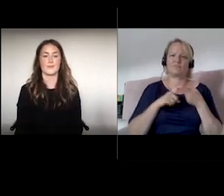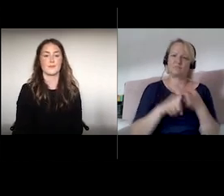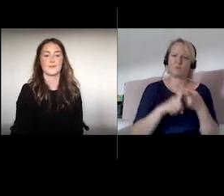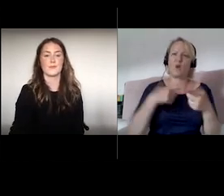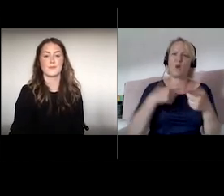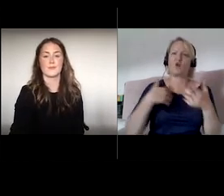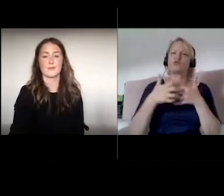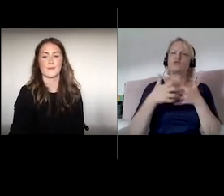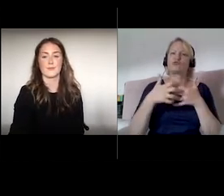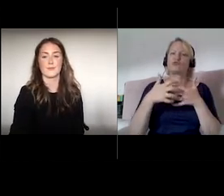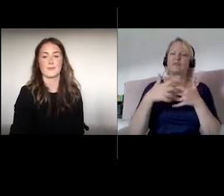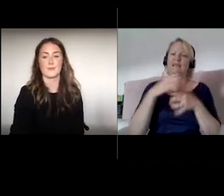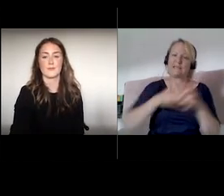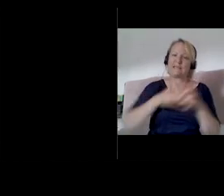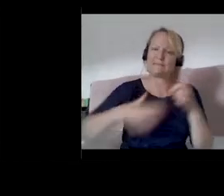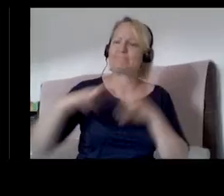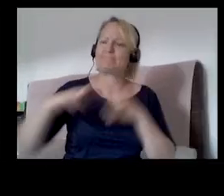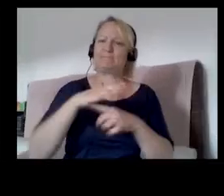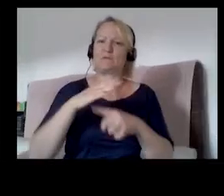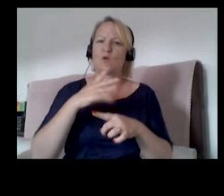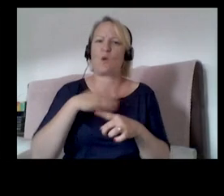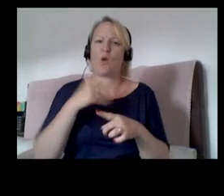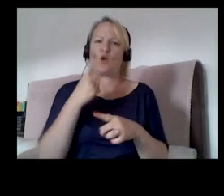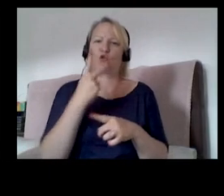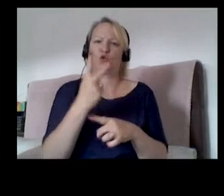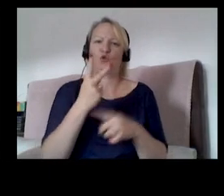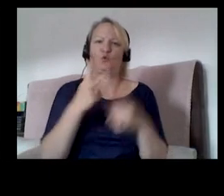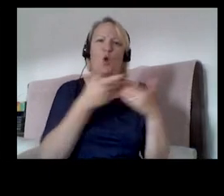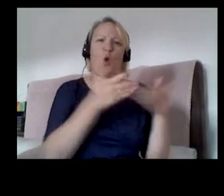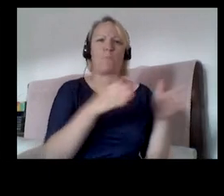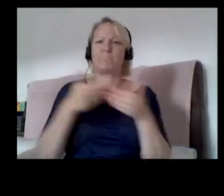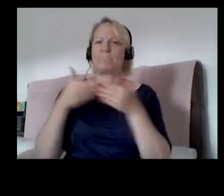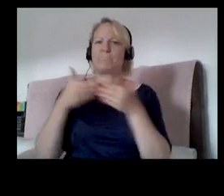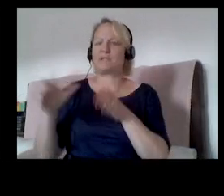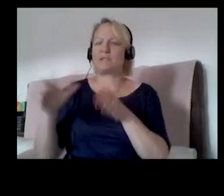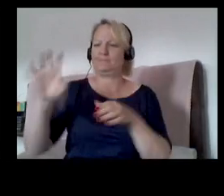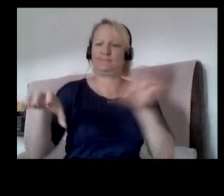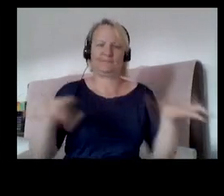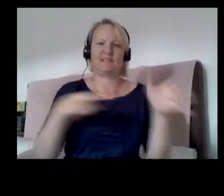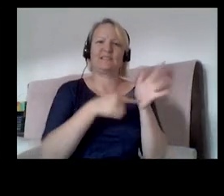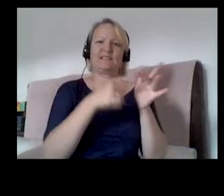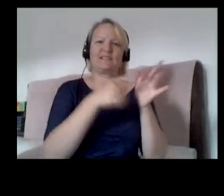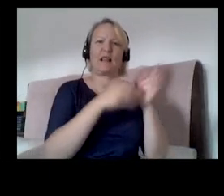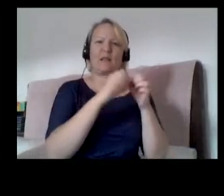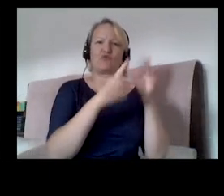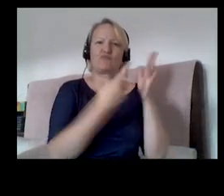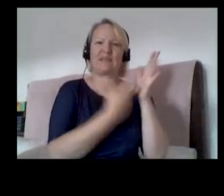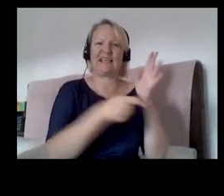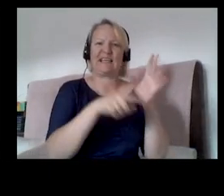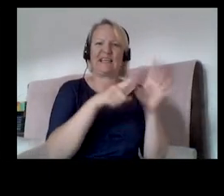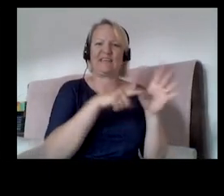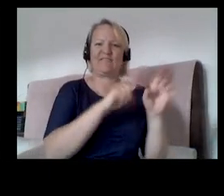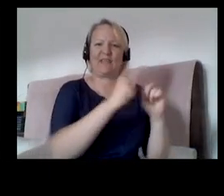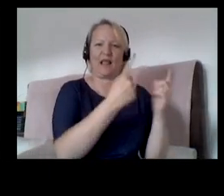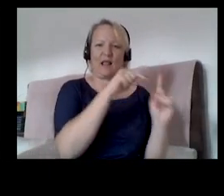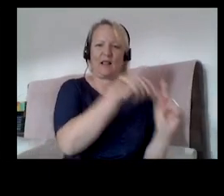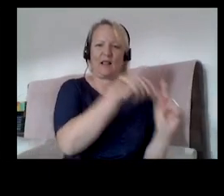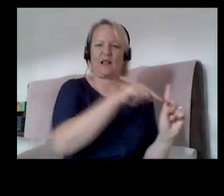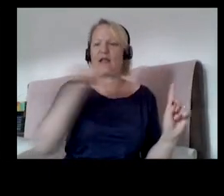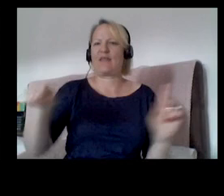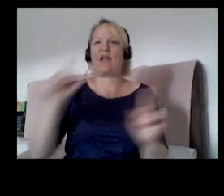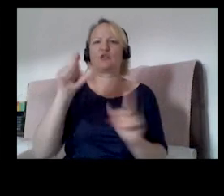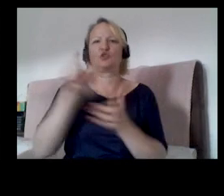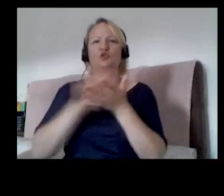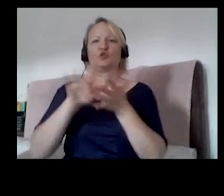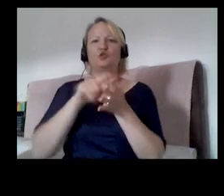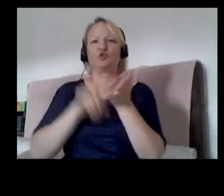We're committed to providing a positive green legacy. We're therefore proposing two new open space sites, Tilbury